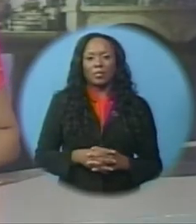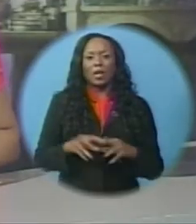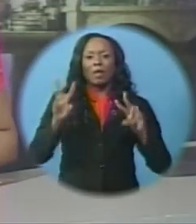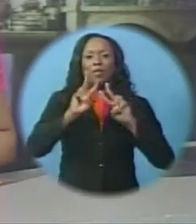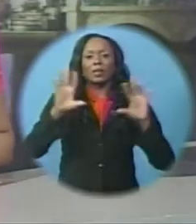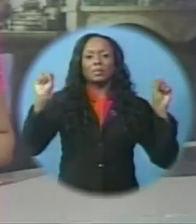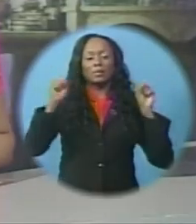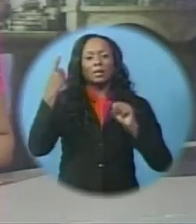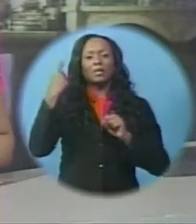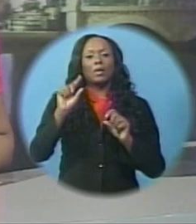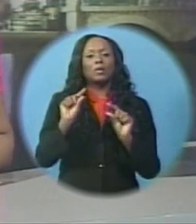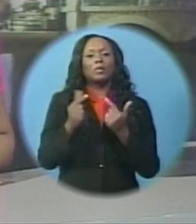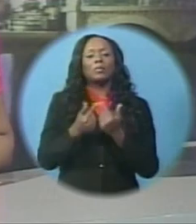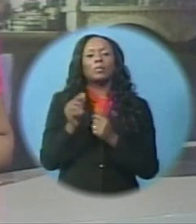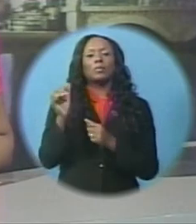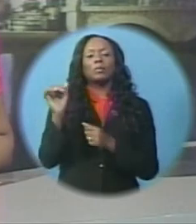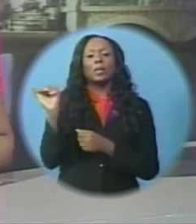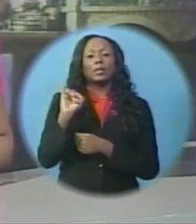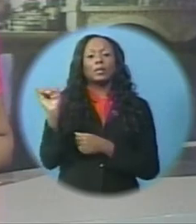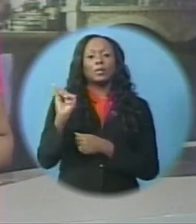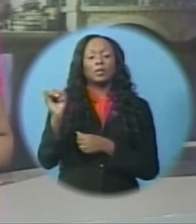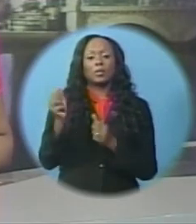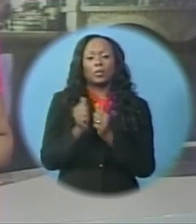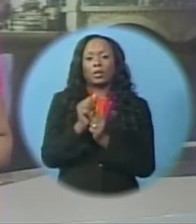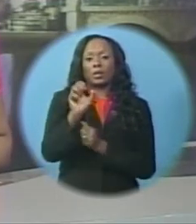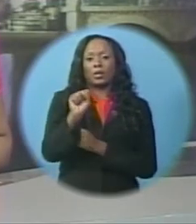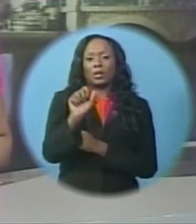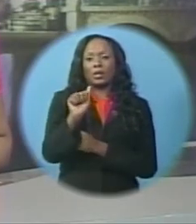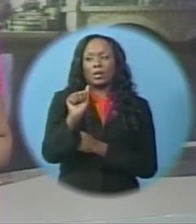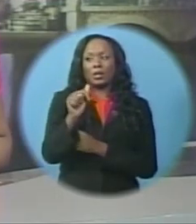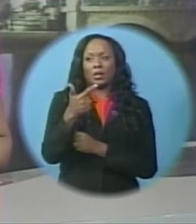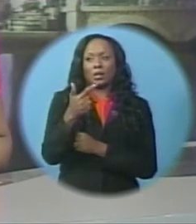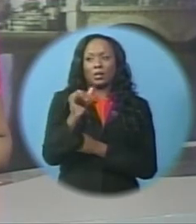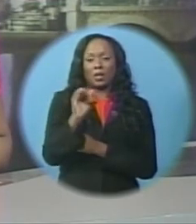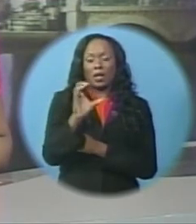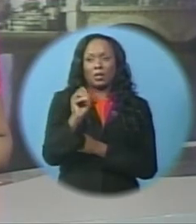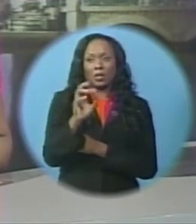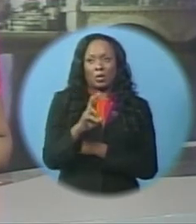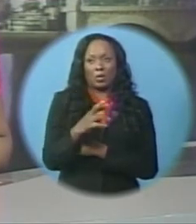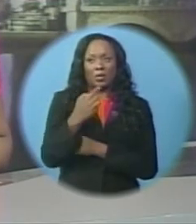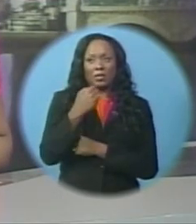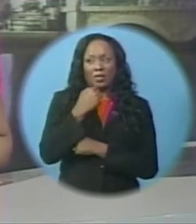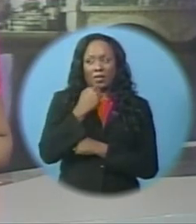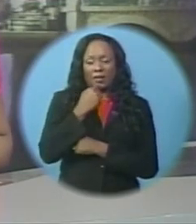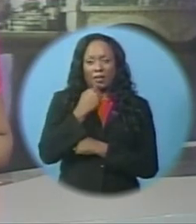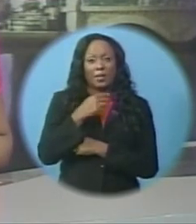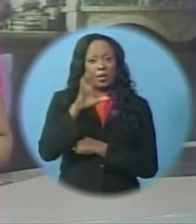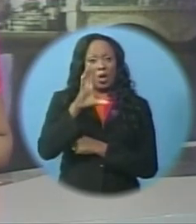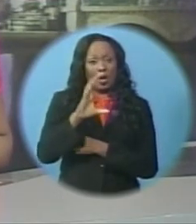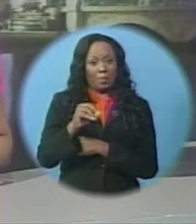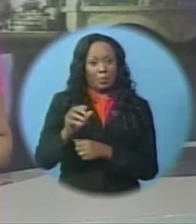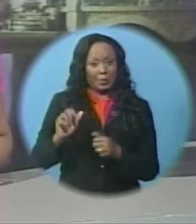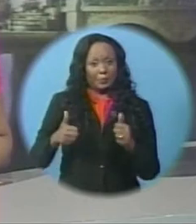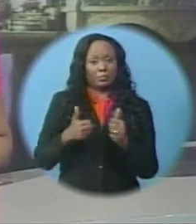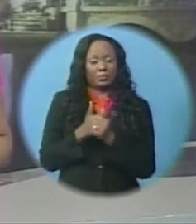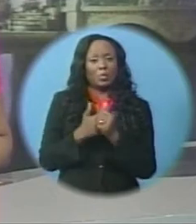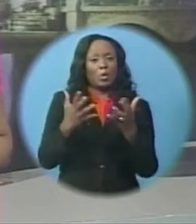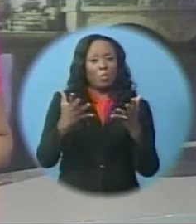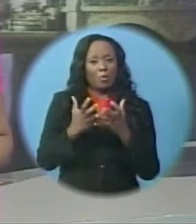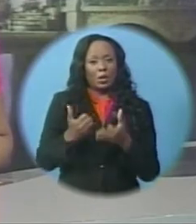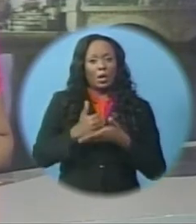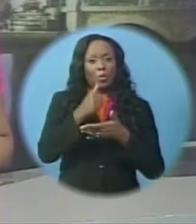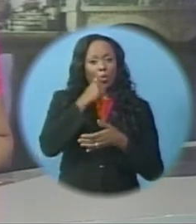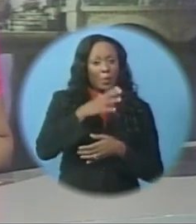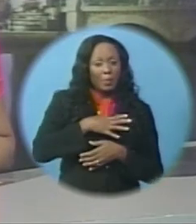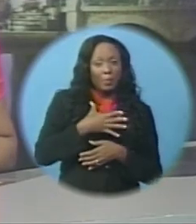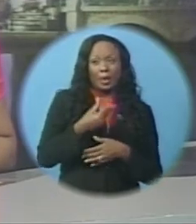Vice President of Group Insurance at Sagicor Life Inc., Patricia Brathwaite-Marshall, says the company is on board as it remains committed to women